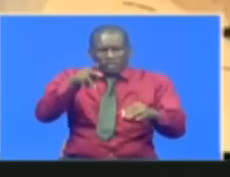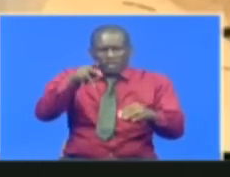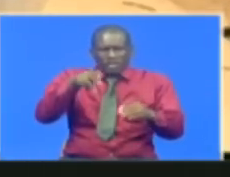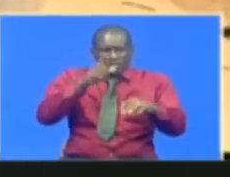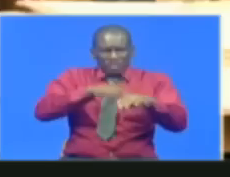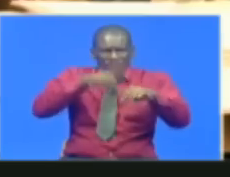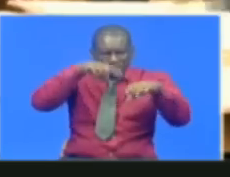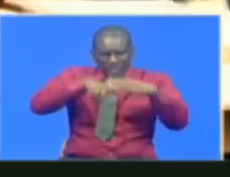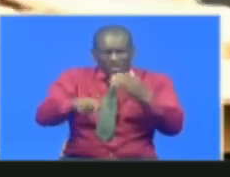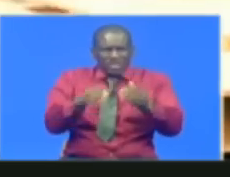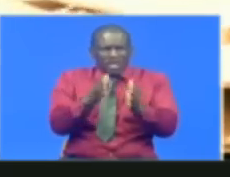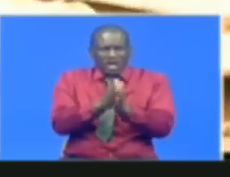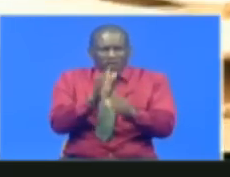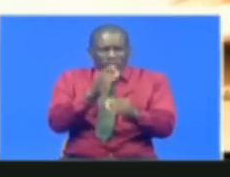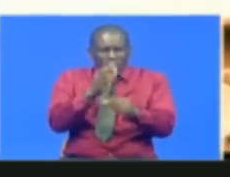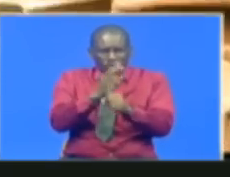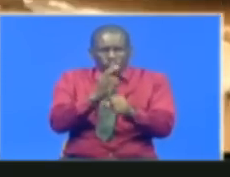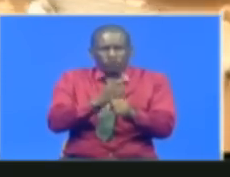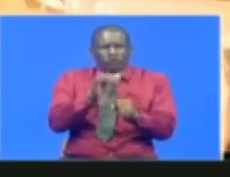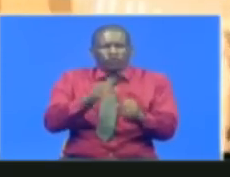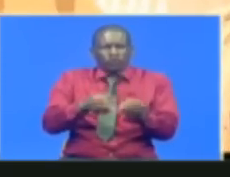through use of modern technology.